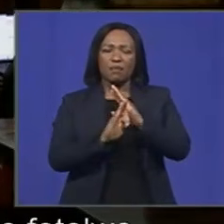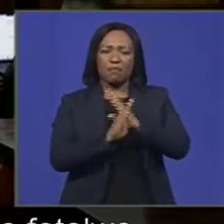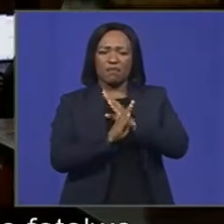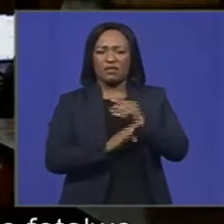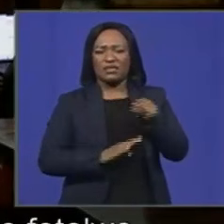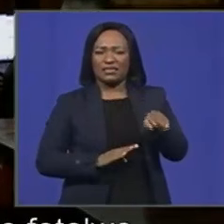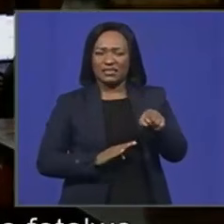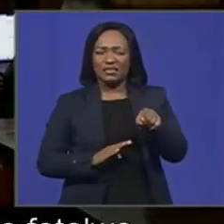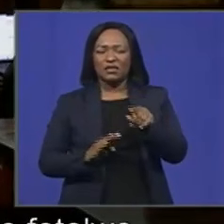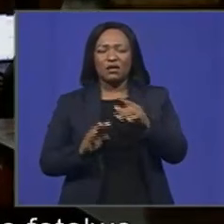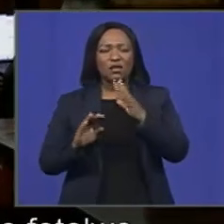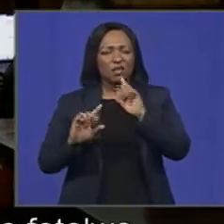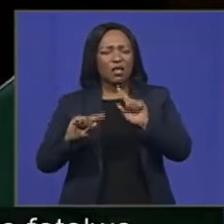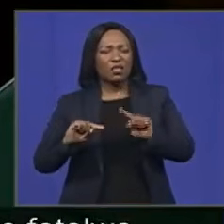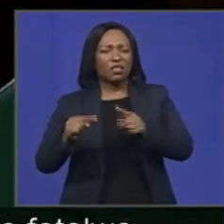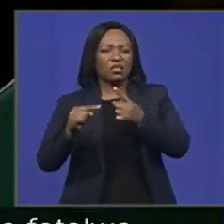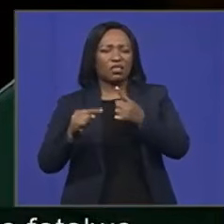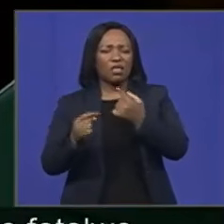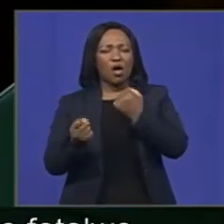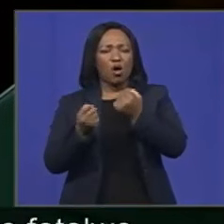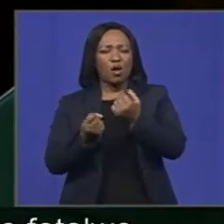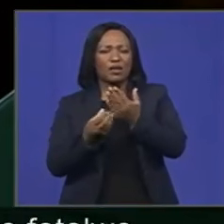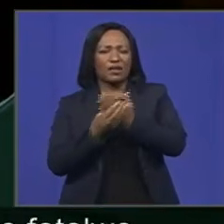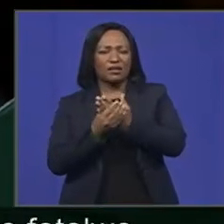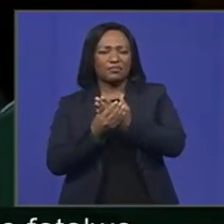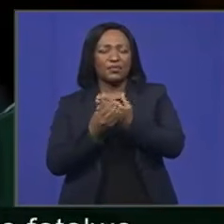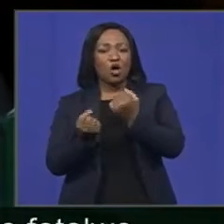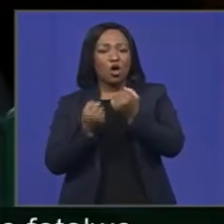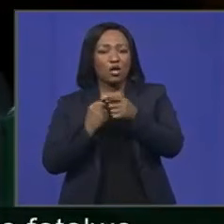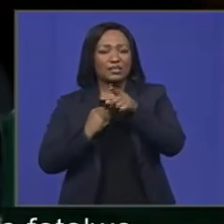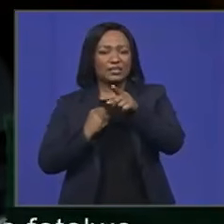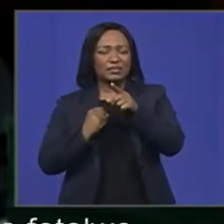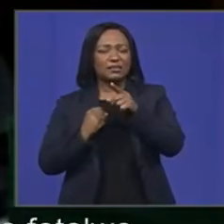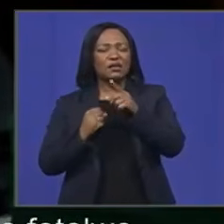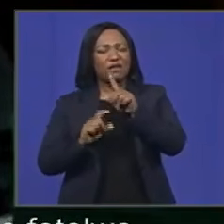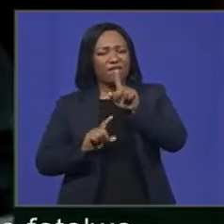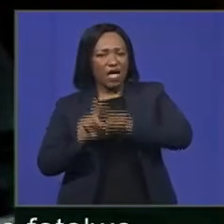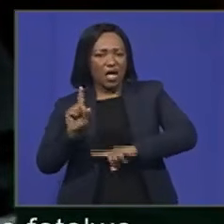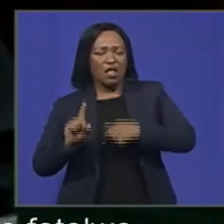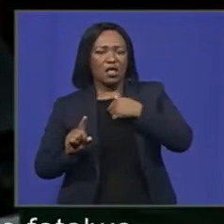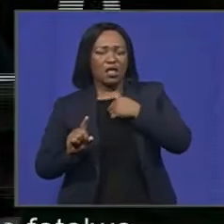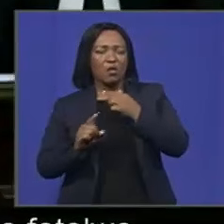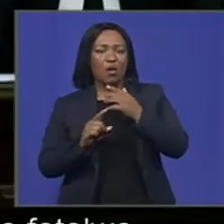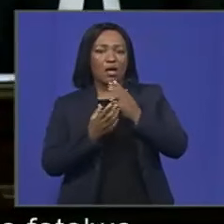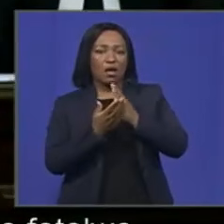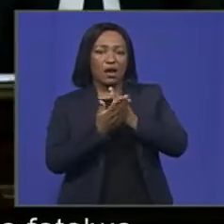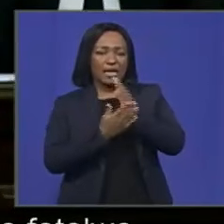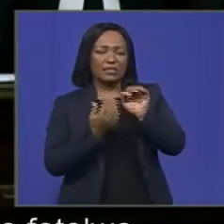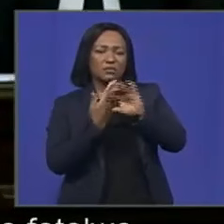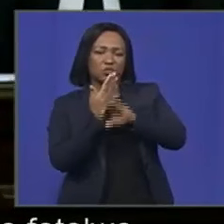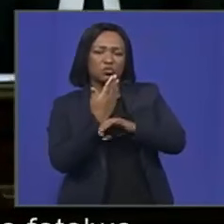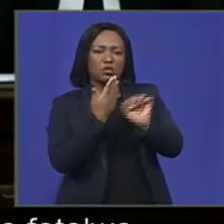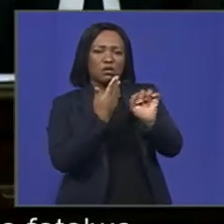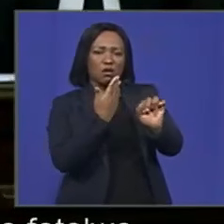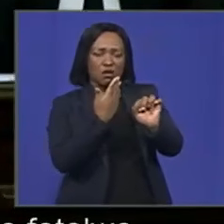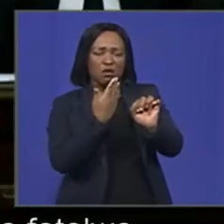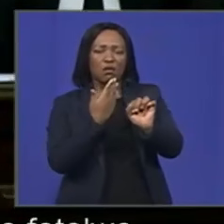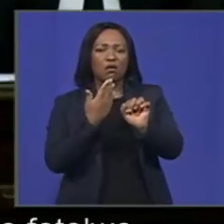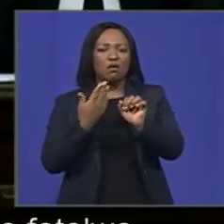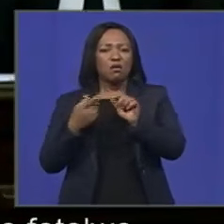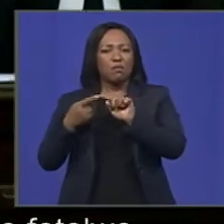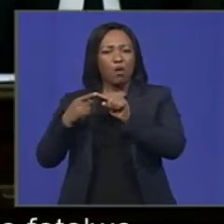nganga ka gareng ga tse dingwe gore kgotlatshekelo kgolo e paletswe ke go sekaseka tshwanelo ya bone ya molaotheo fa e ne lebelela ntlha ya